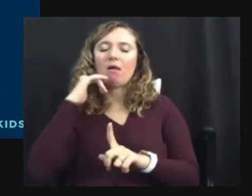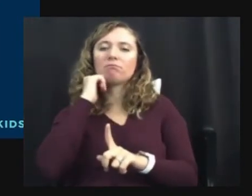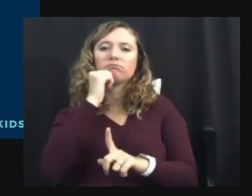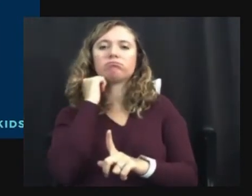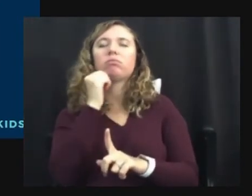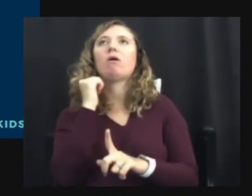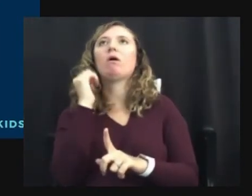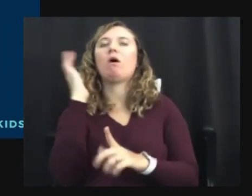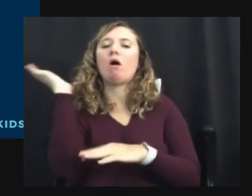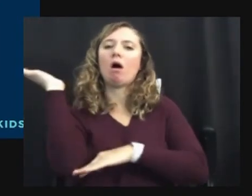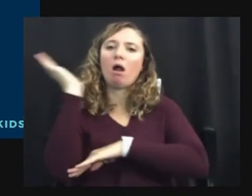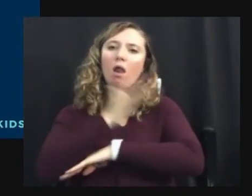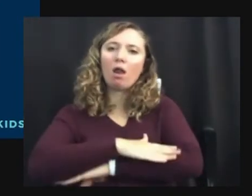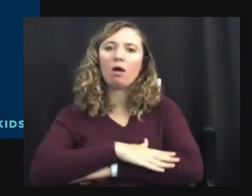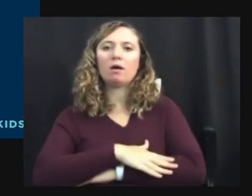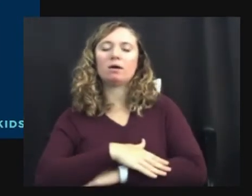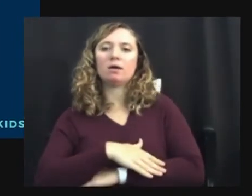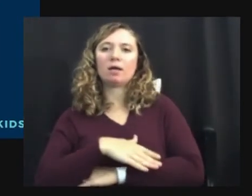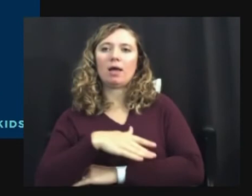these missed